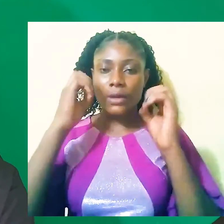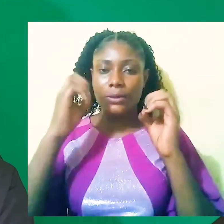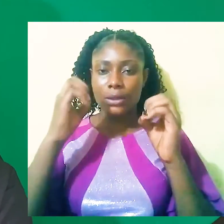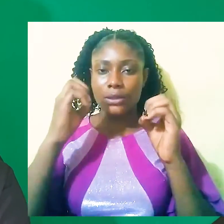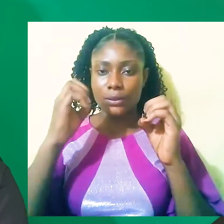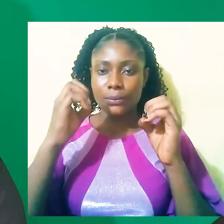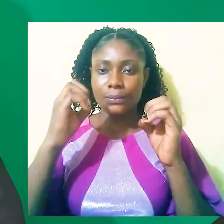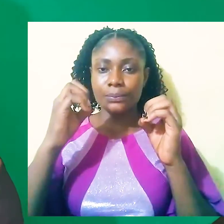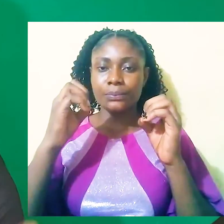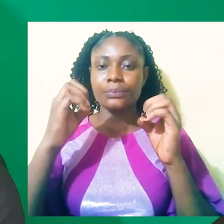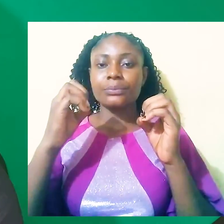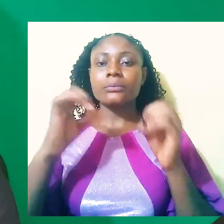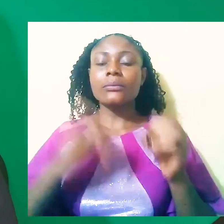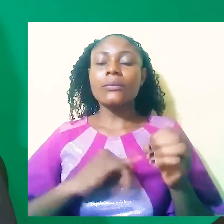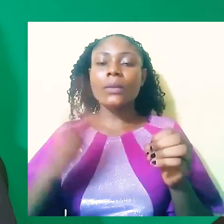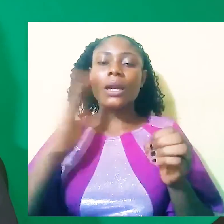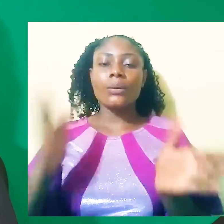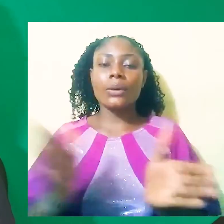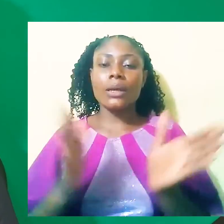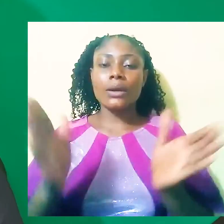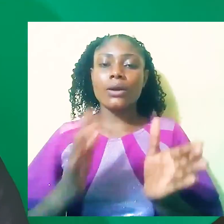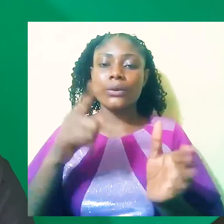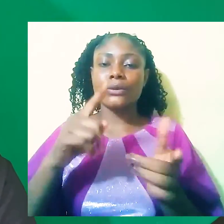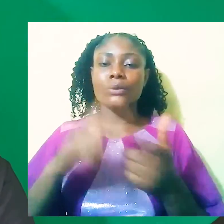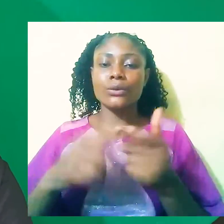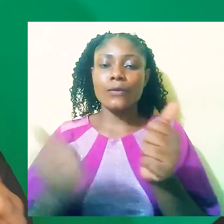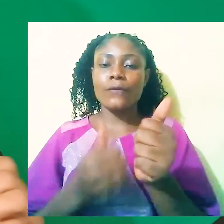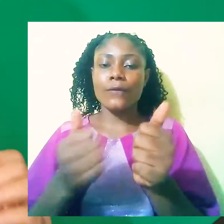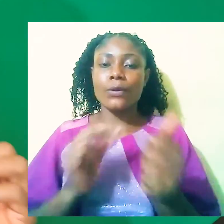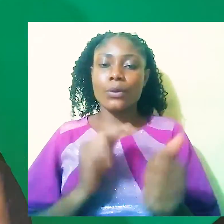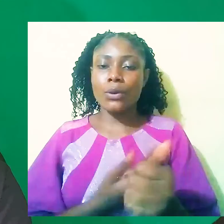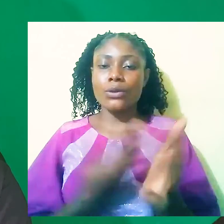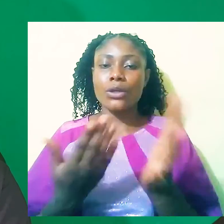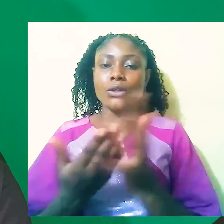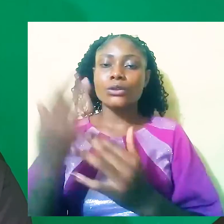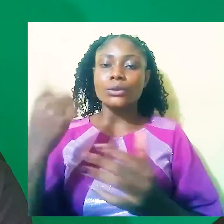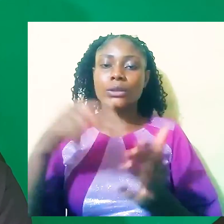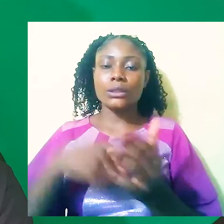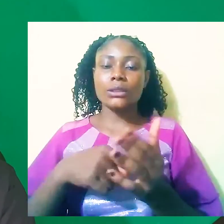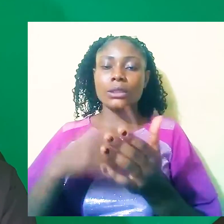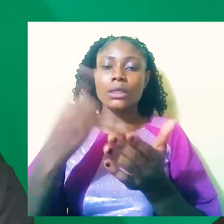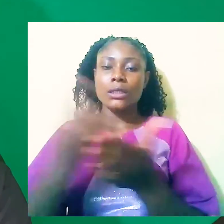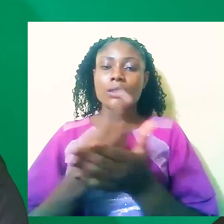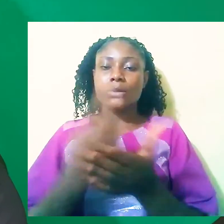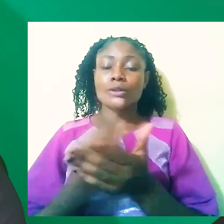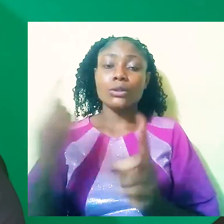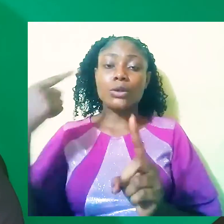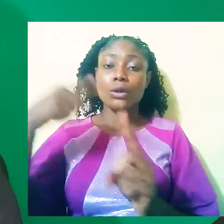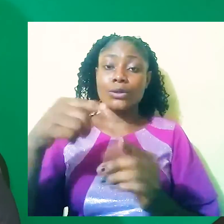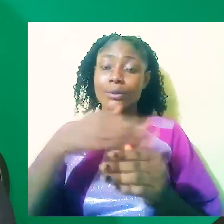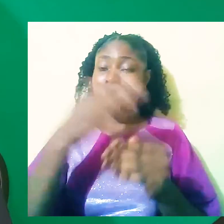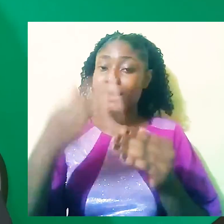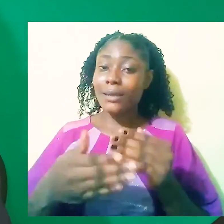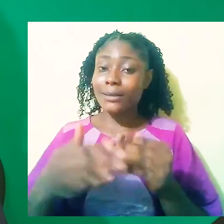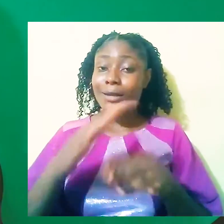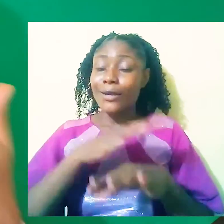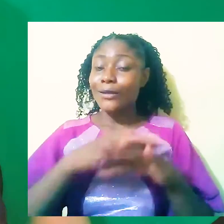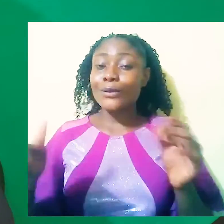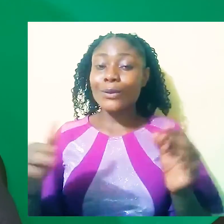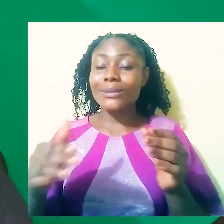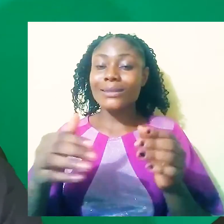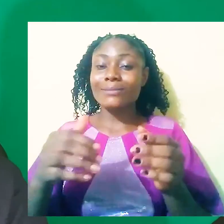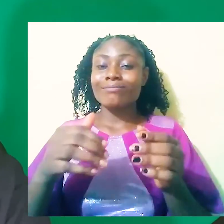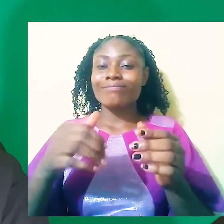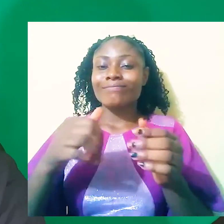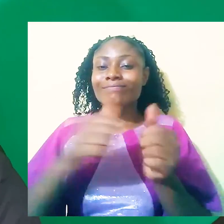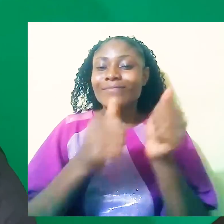languages have been in use in deaf education. I will encourage you to follow us through this topic until the